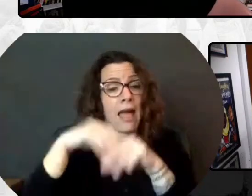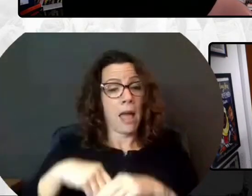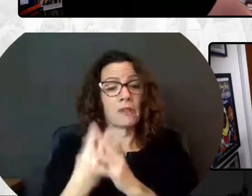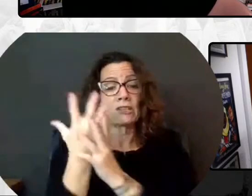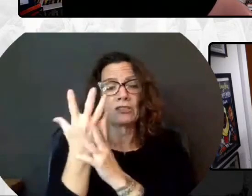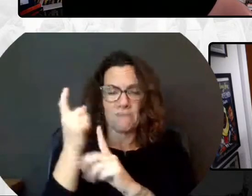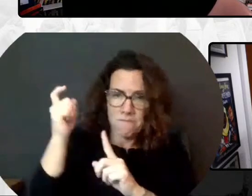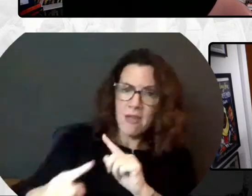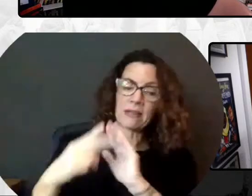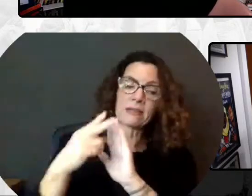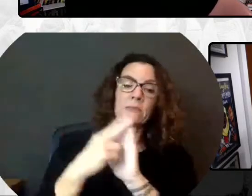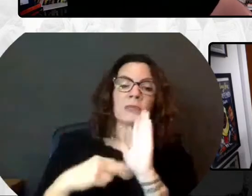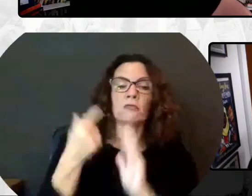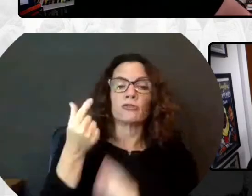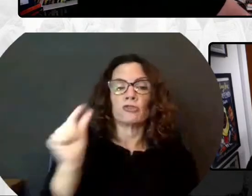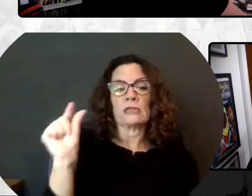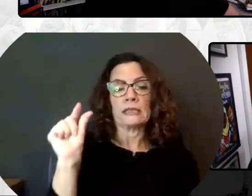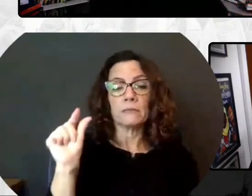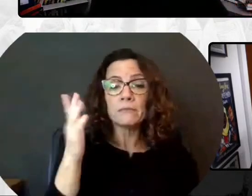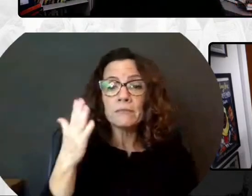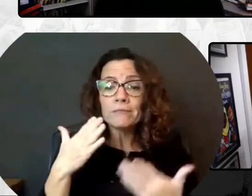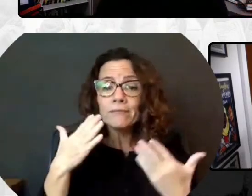evening.